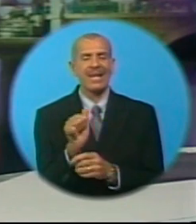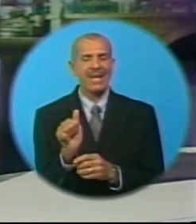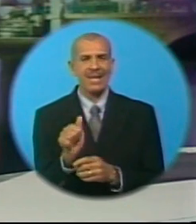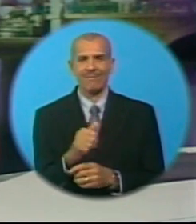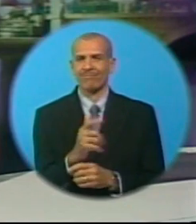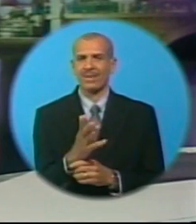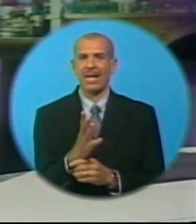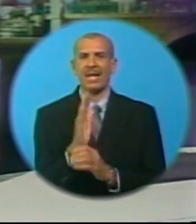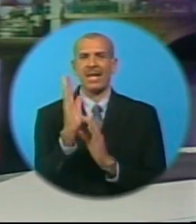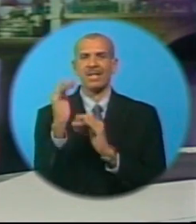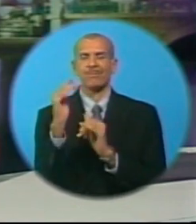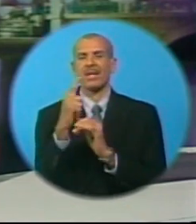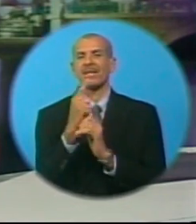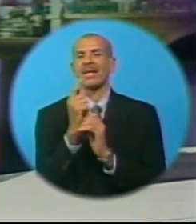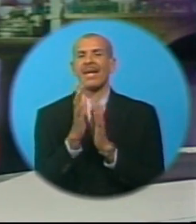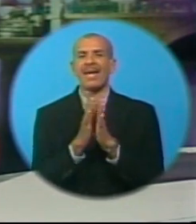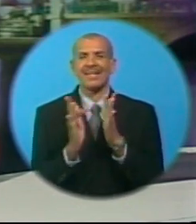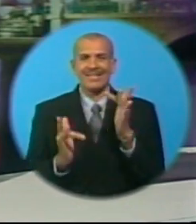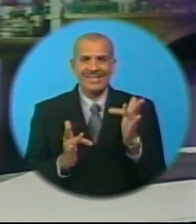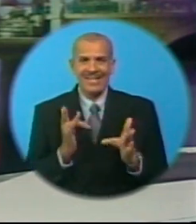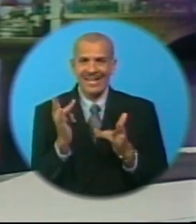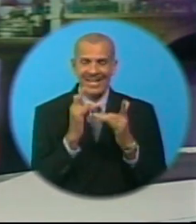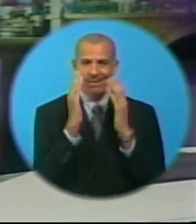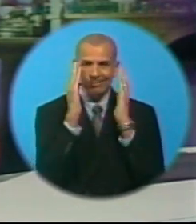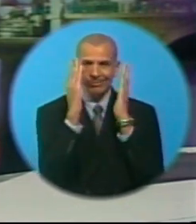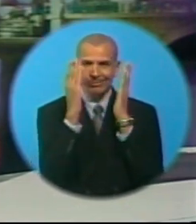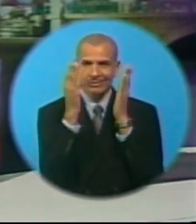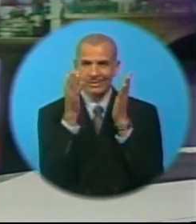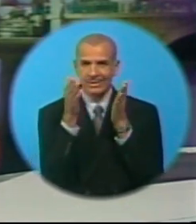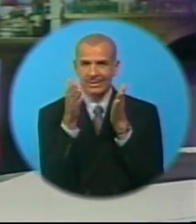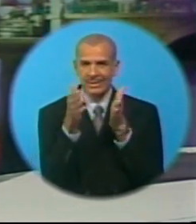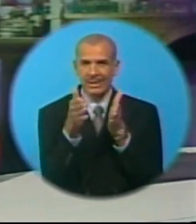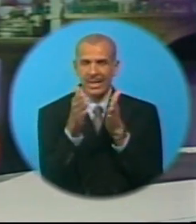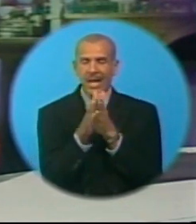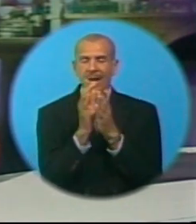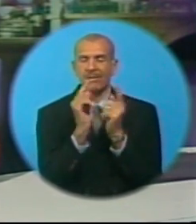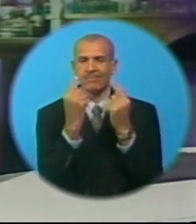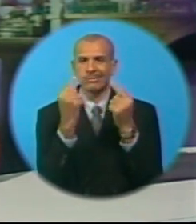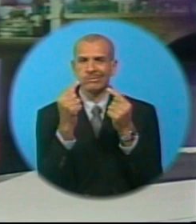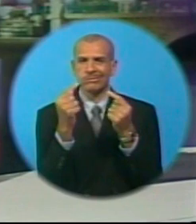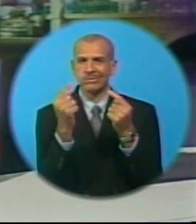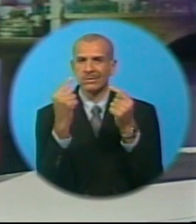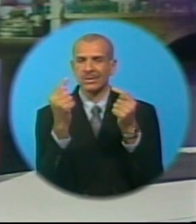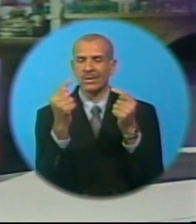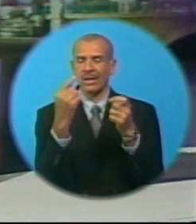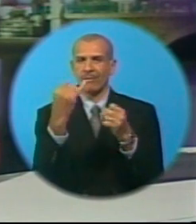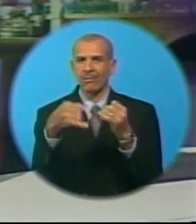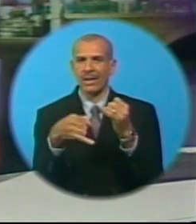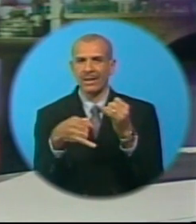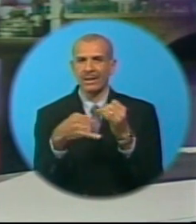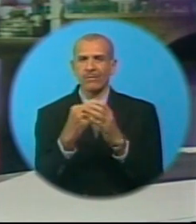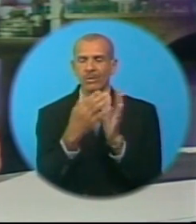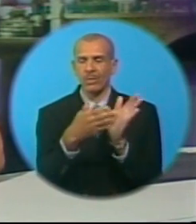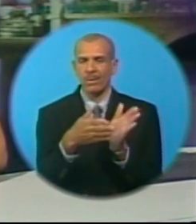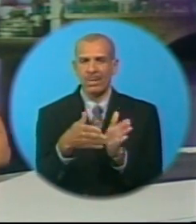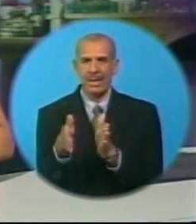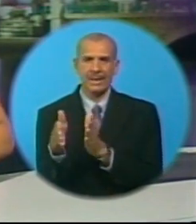As expected, they are excited and have their minds on set on reaching the finals, along with some other